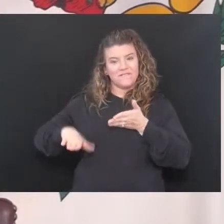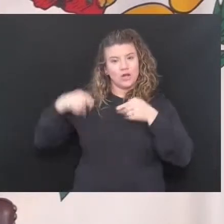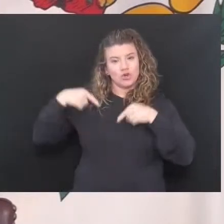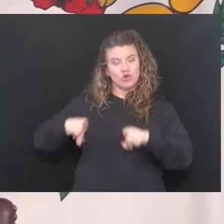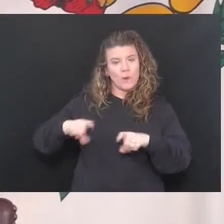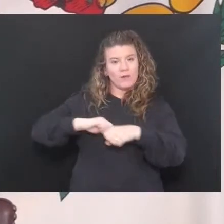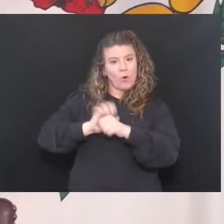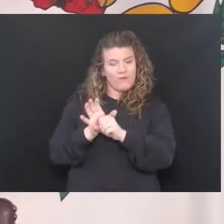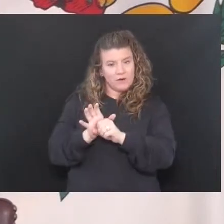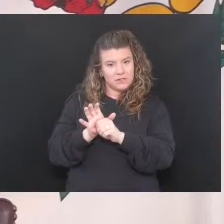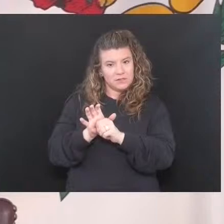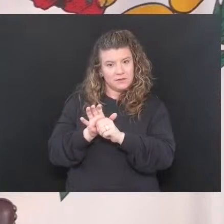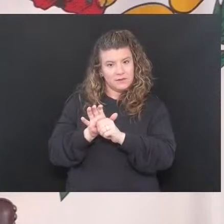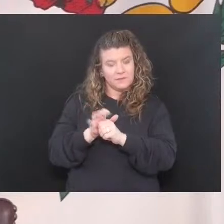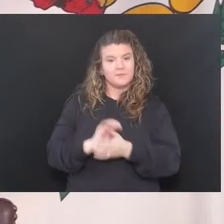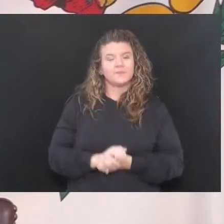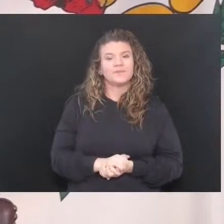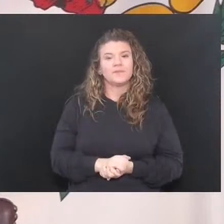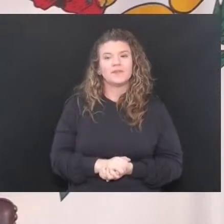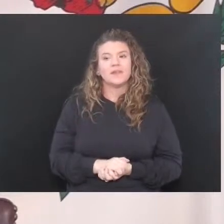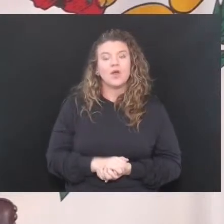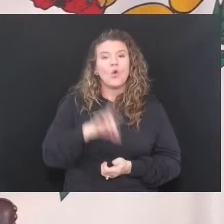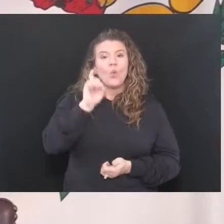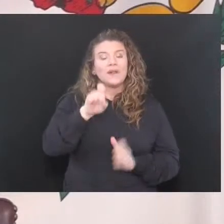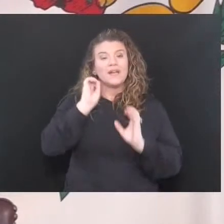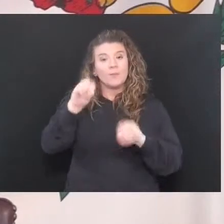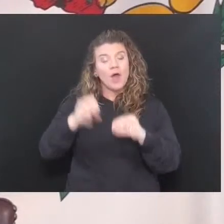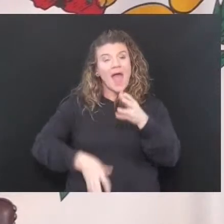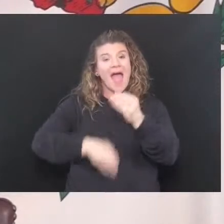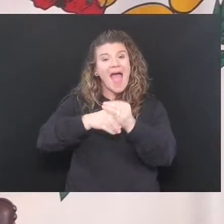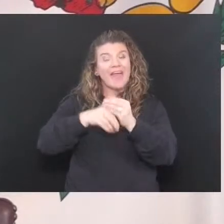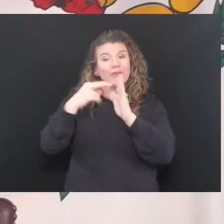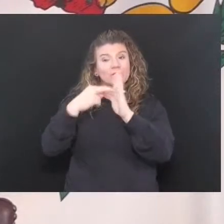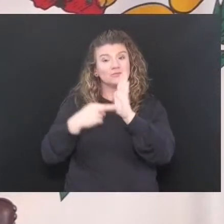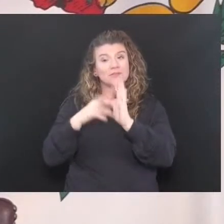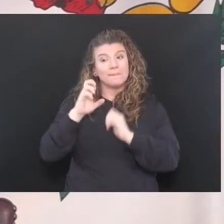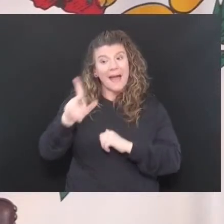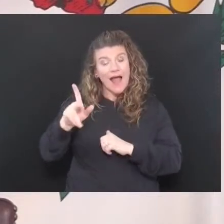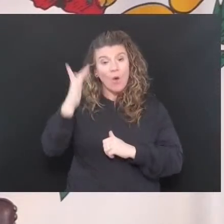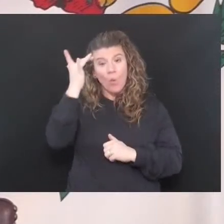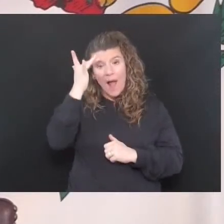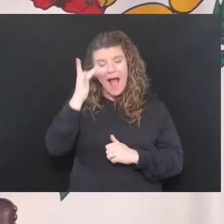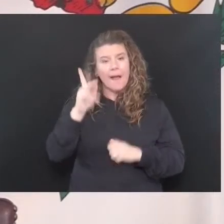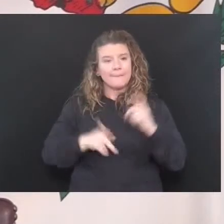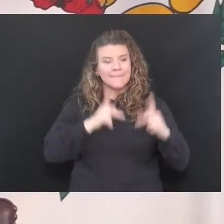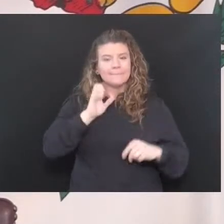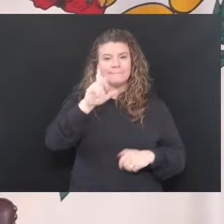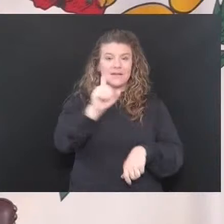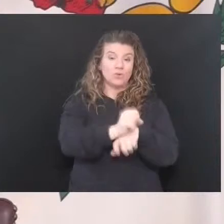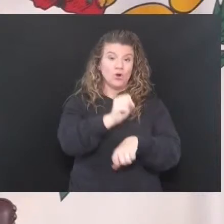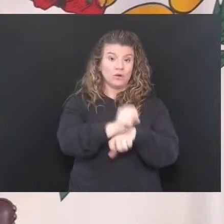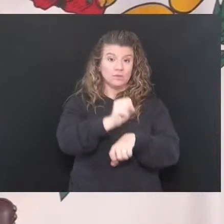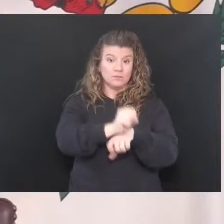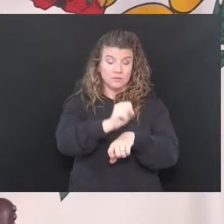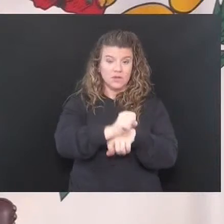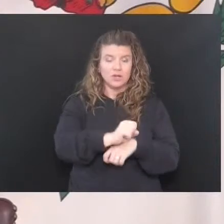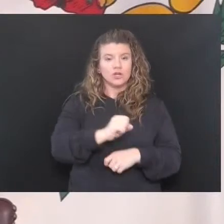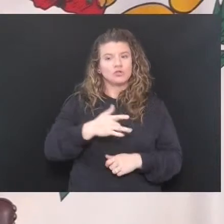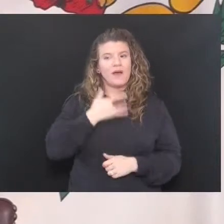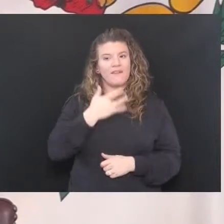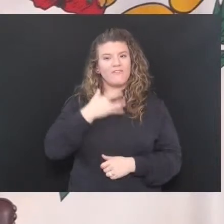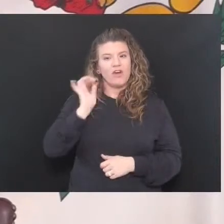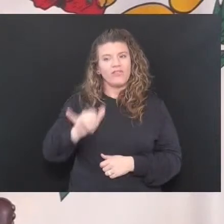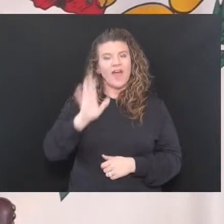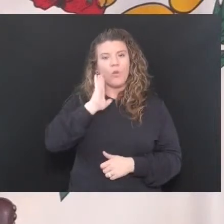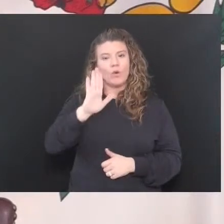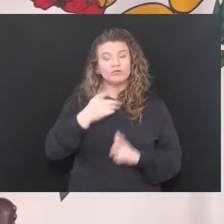during the pandemic. We need to put these requirements back so we can get people back to work. I mean, and I think they'll go